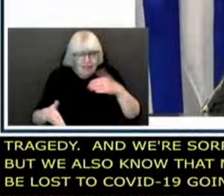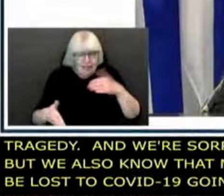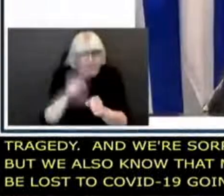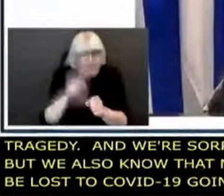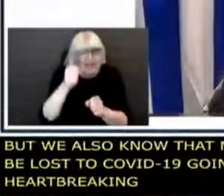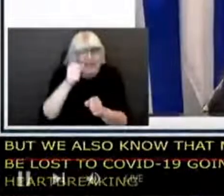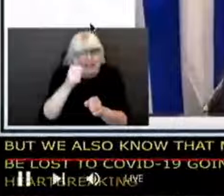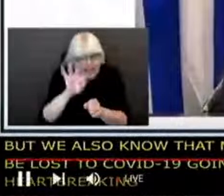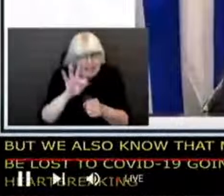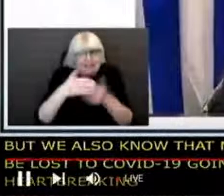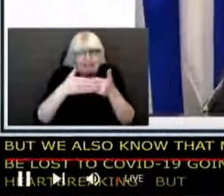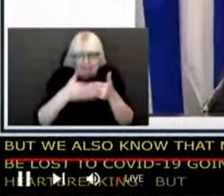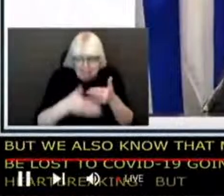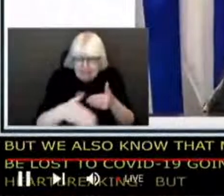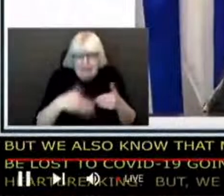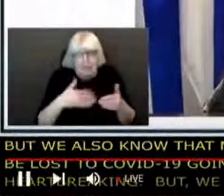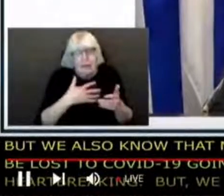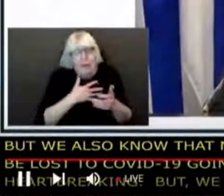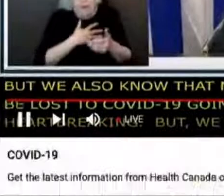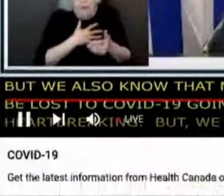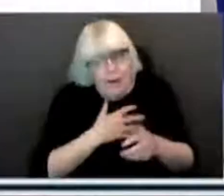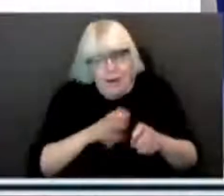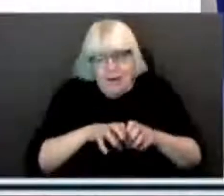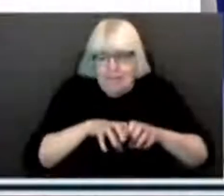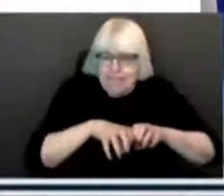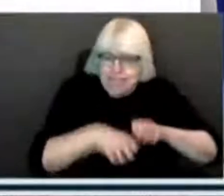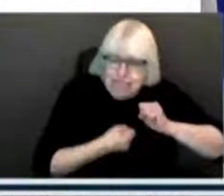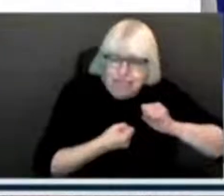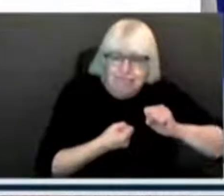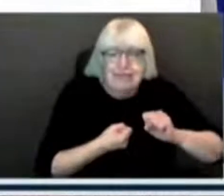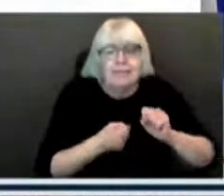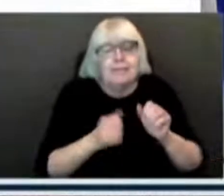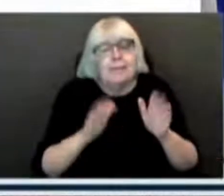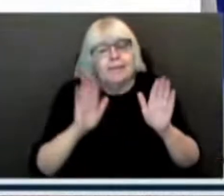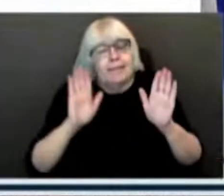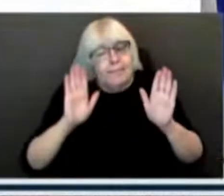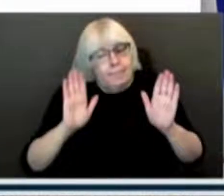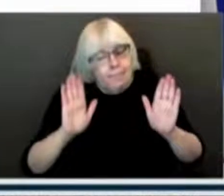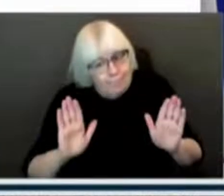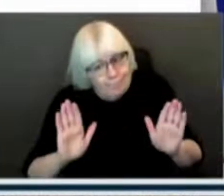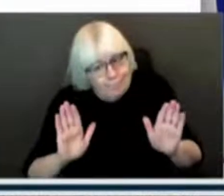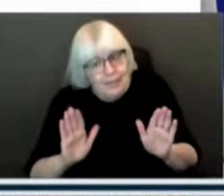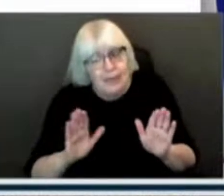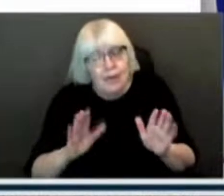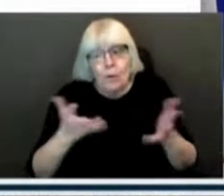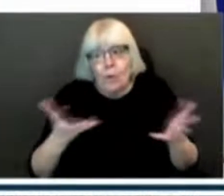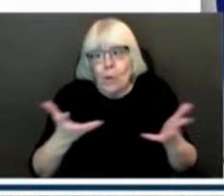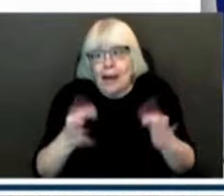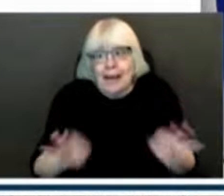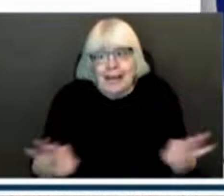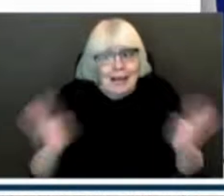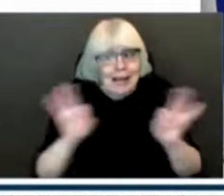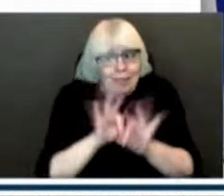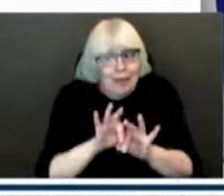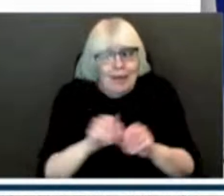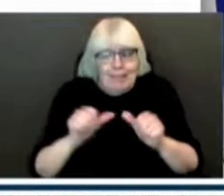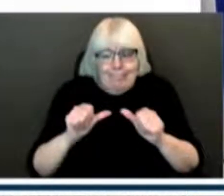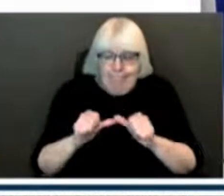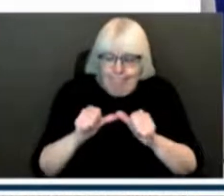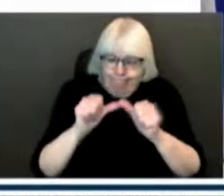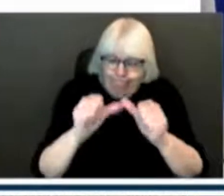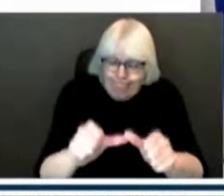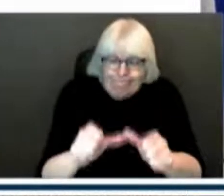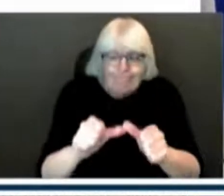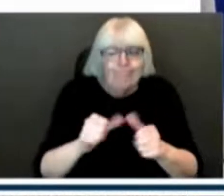But we have to acknowledge the necessity of continuing to move forward. Our current set of restrictions are in place